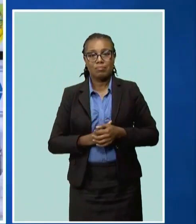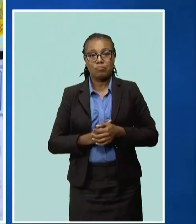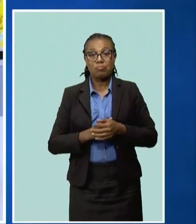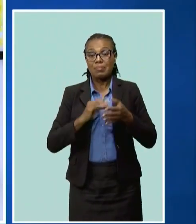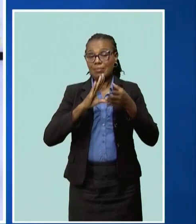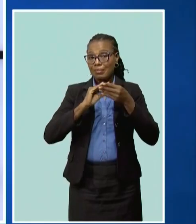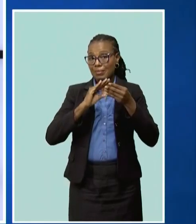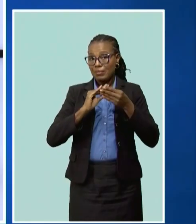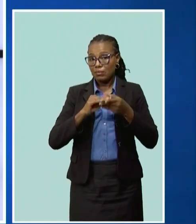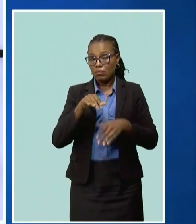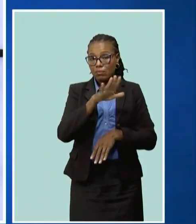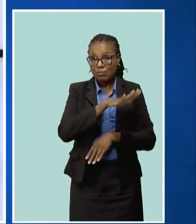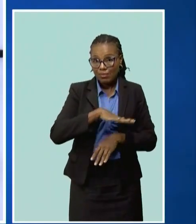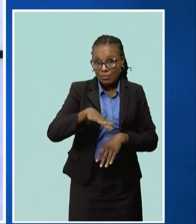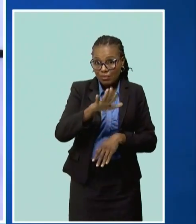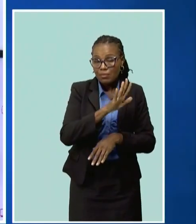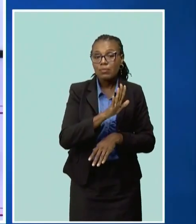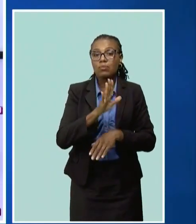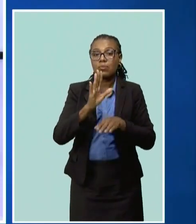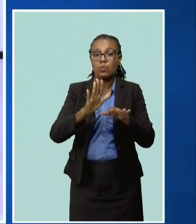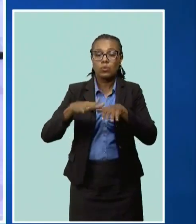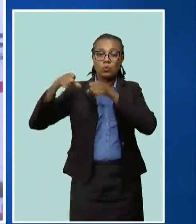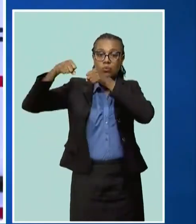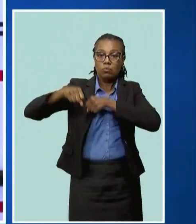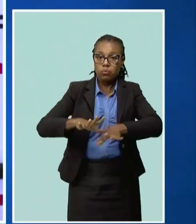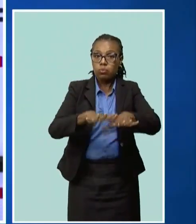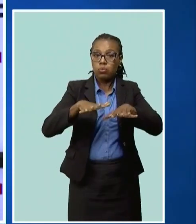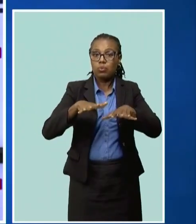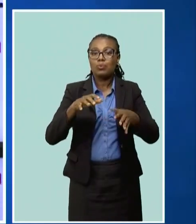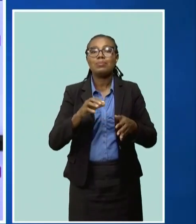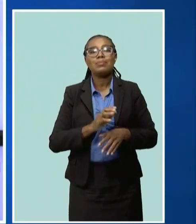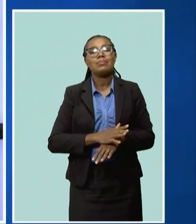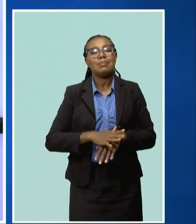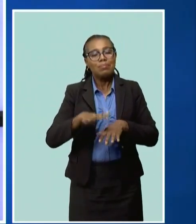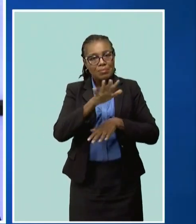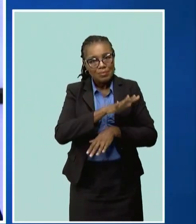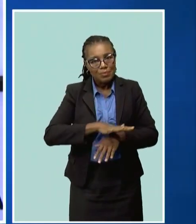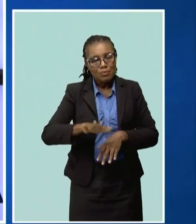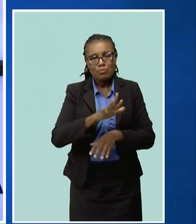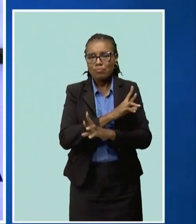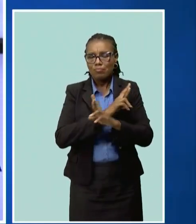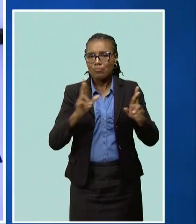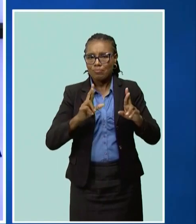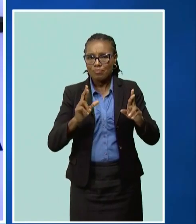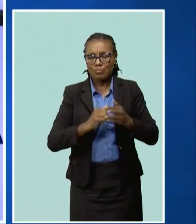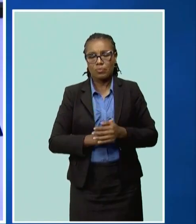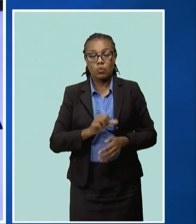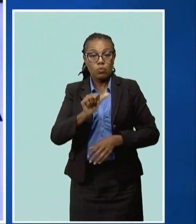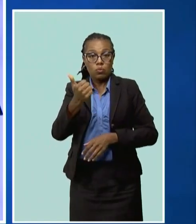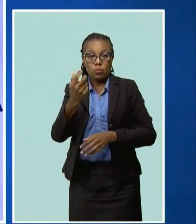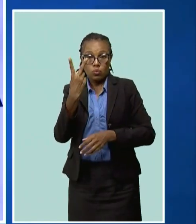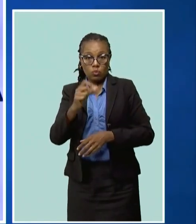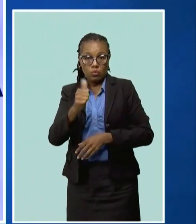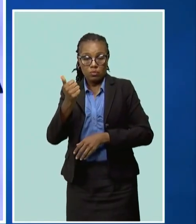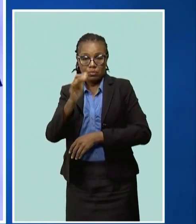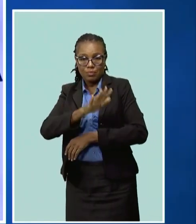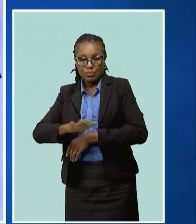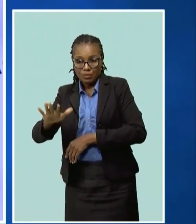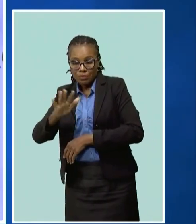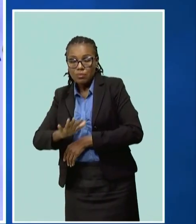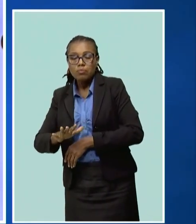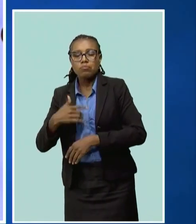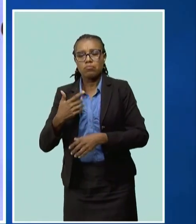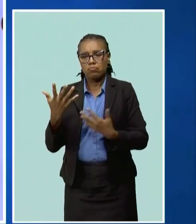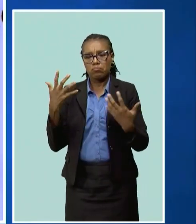coastal planner with the Coastal Zone Management Unit, Fabian Hines, 2 other areas will soon be accredited with the designation after meeting